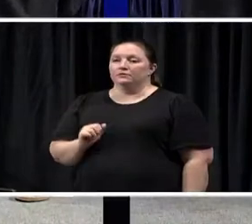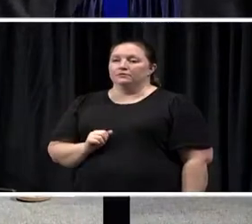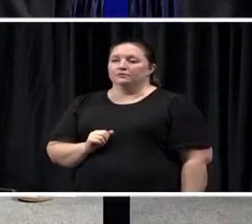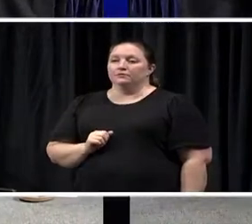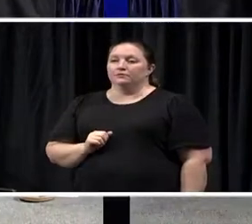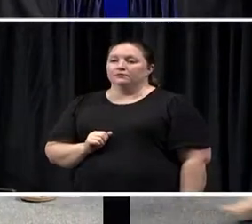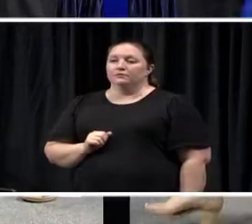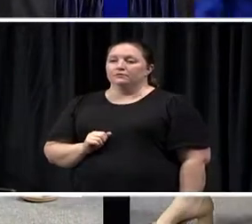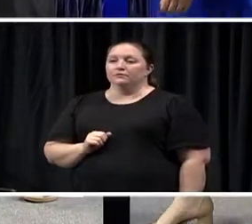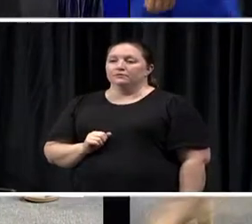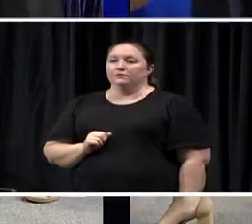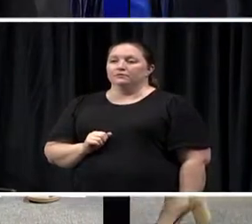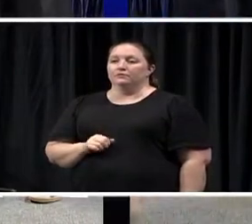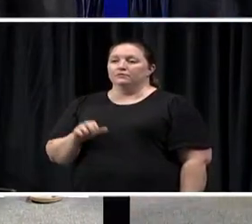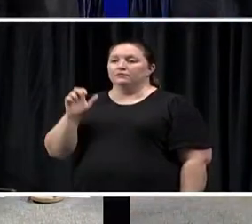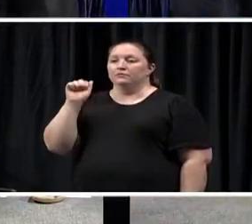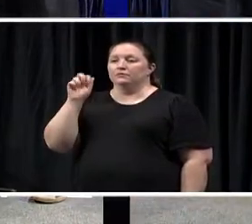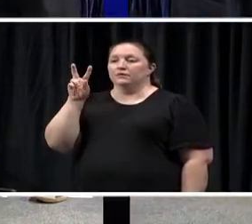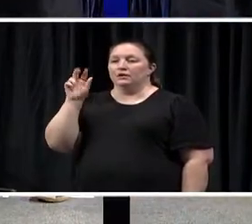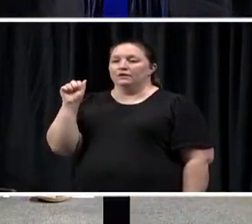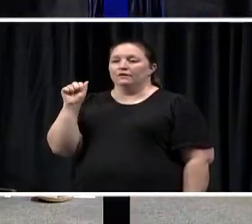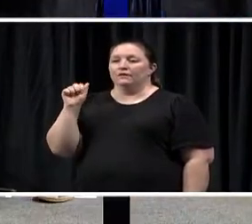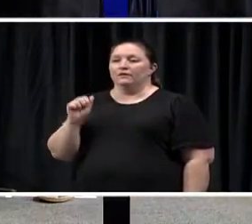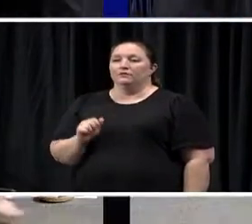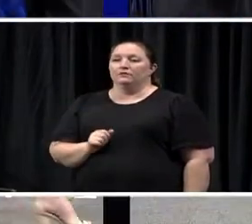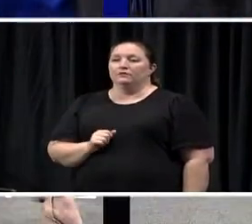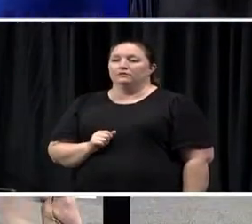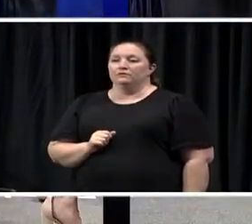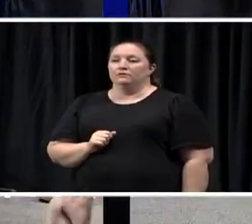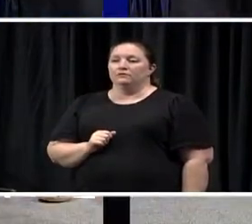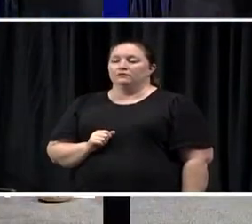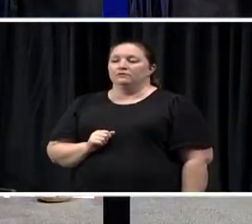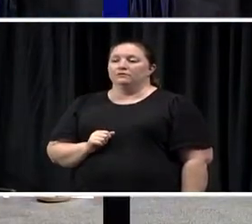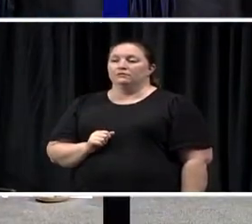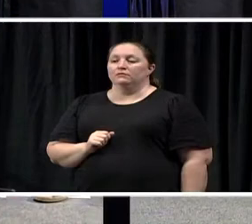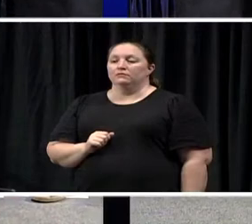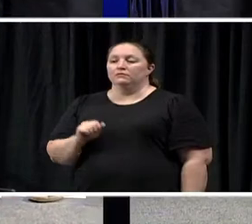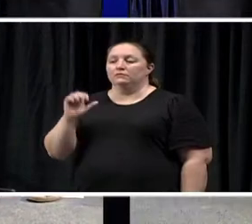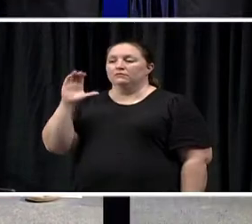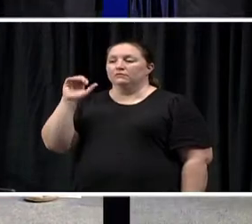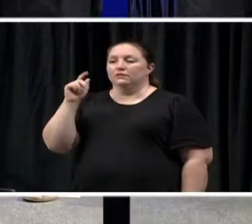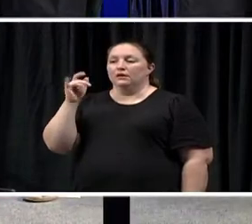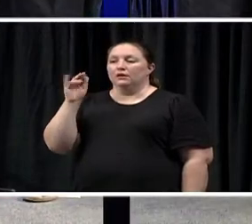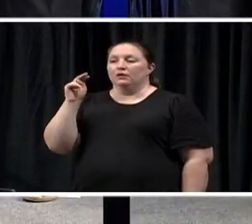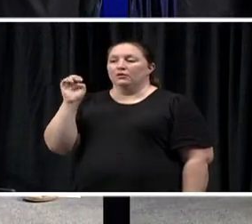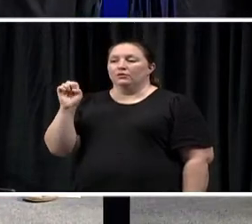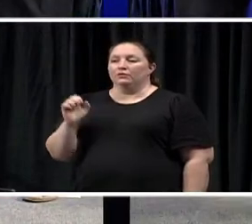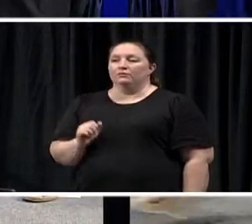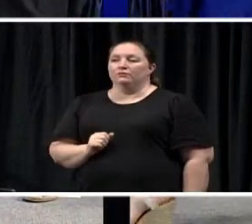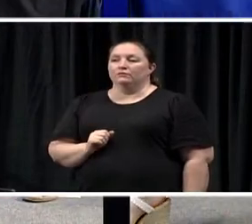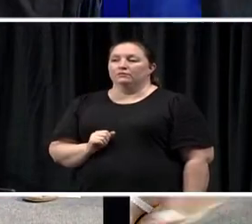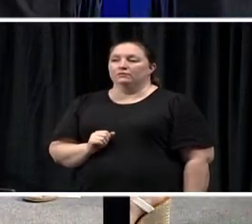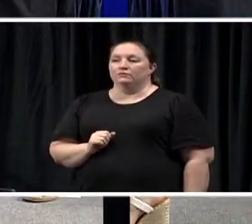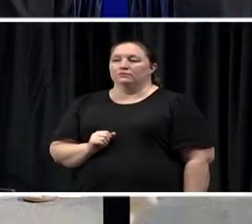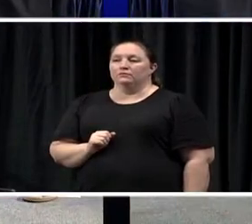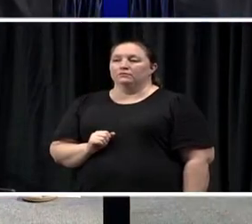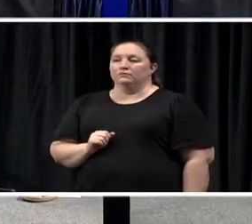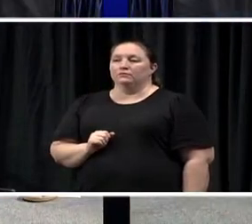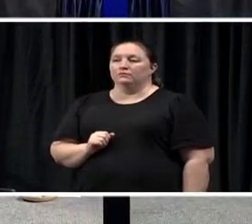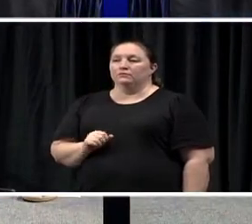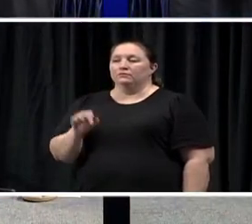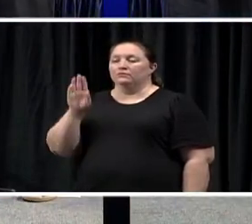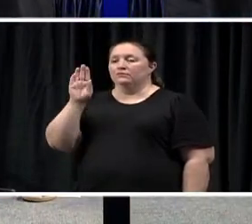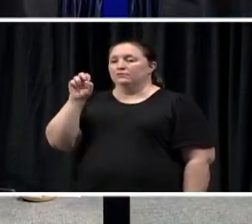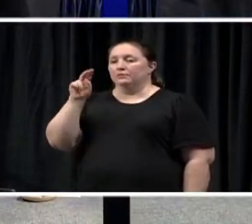Byrne. Ava Catherine Castagola. Catherine Michelle Calvert.